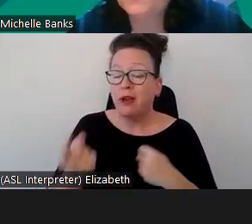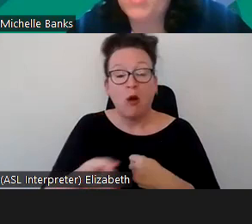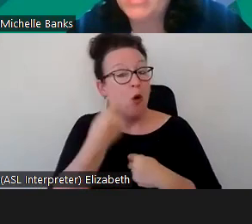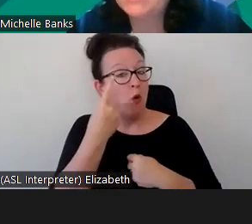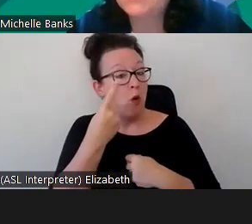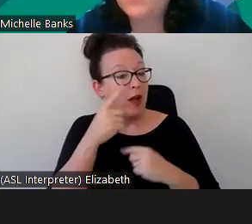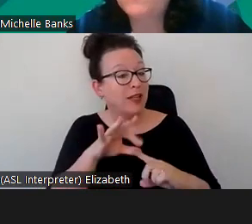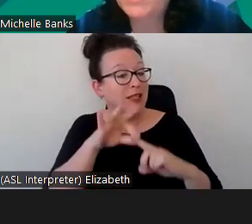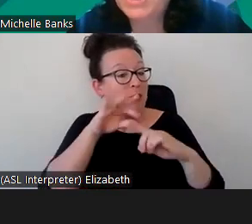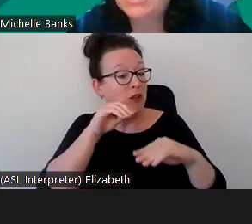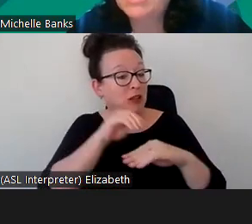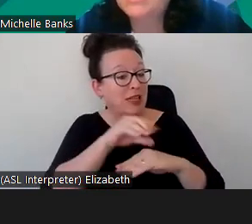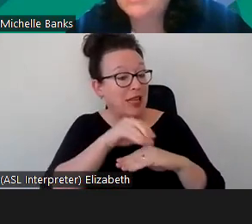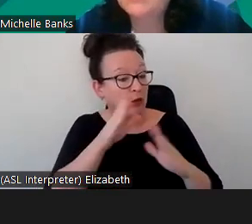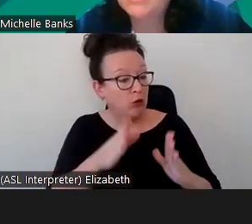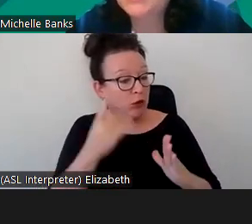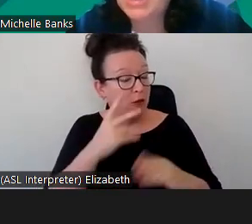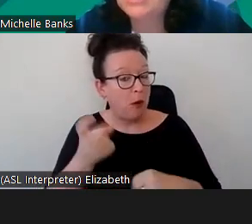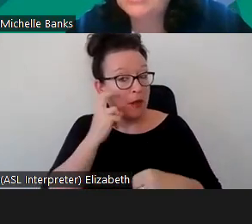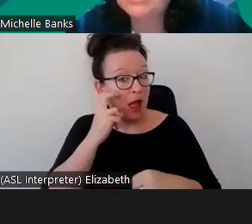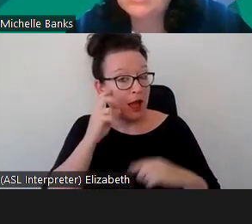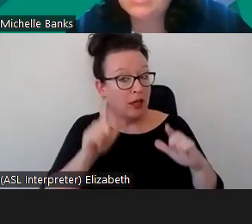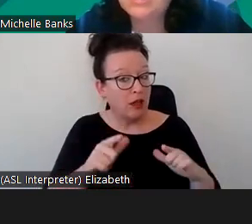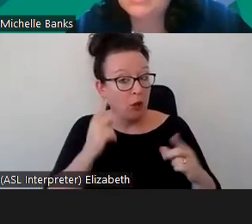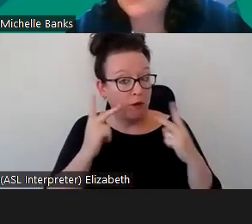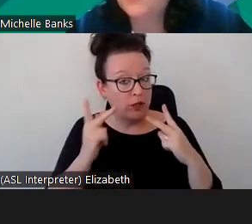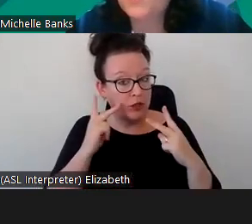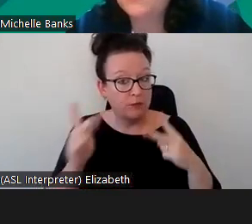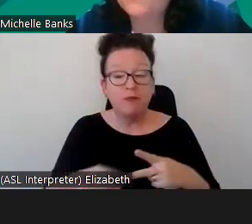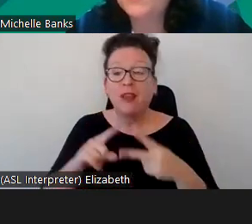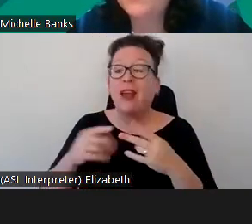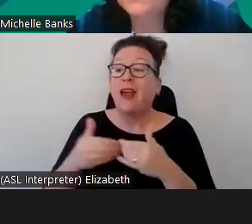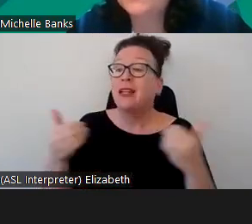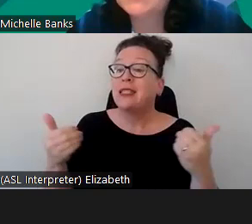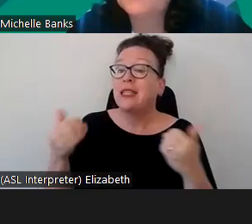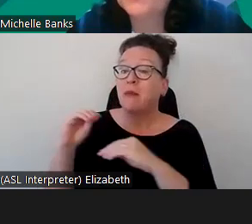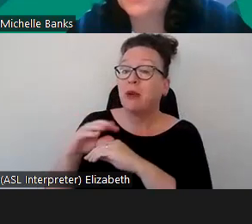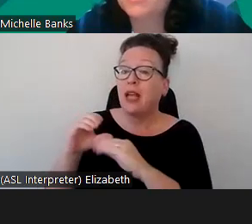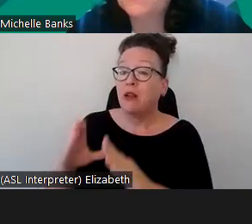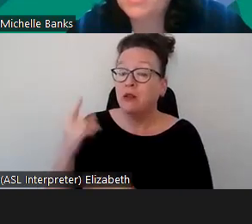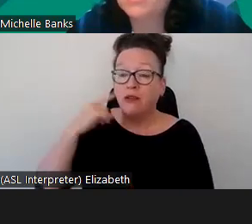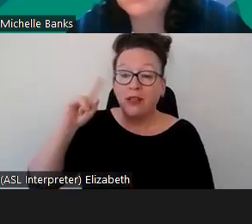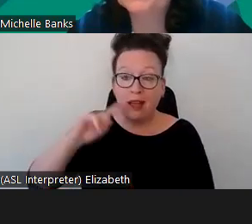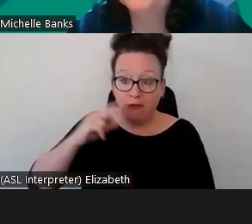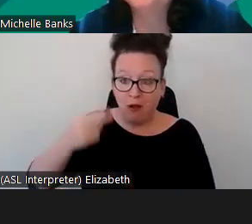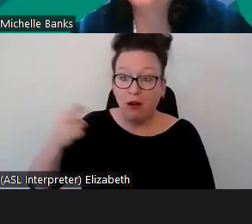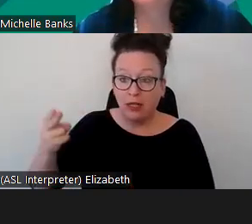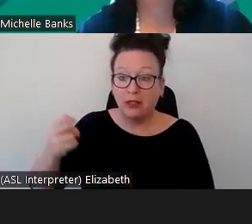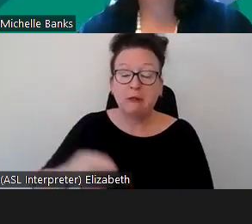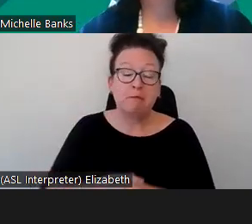counselor for blind, low vision NextGeners, and another one for those who are deaf or hard of hearing.